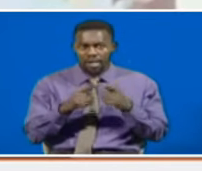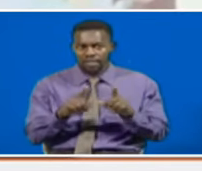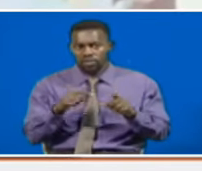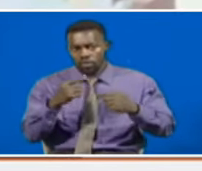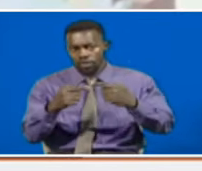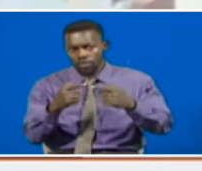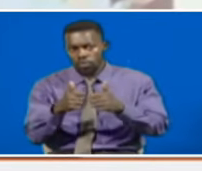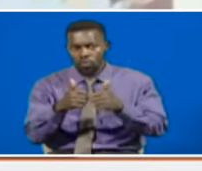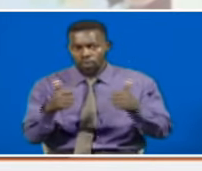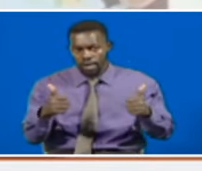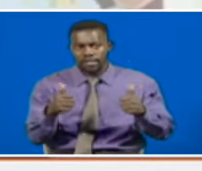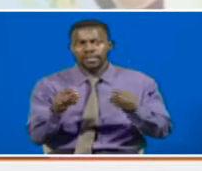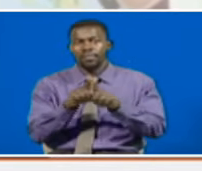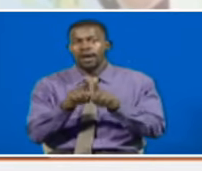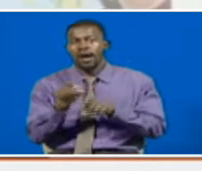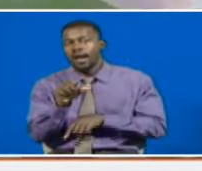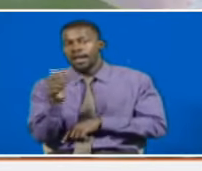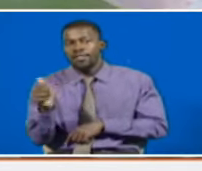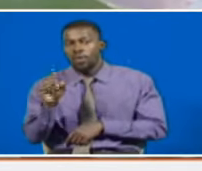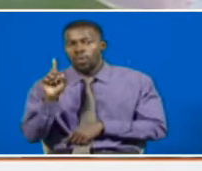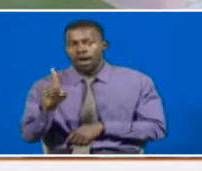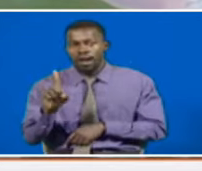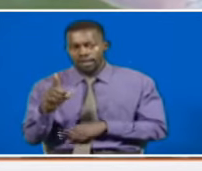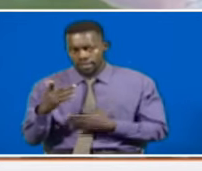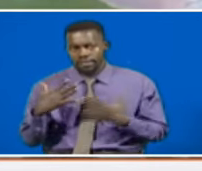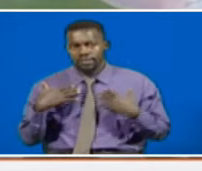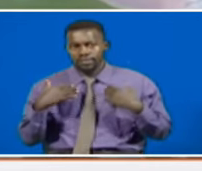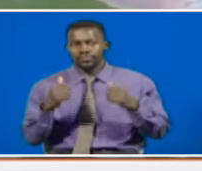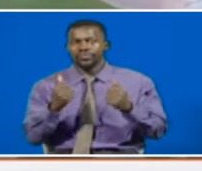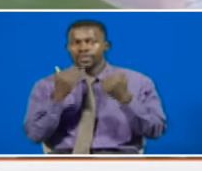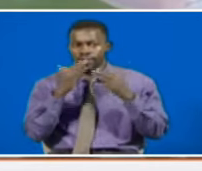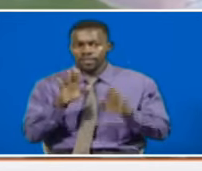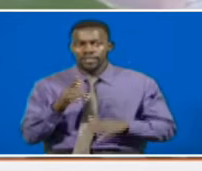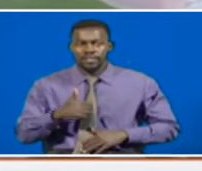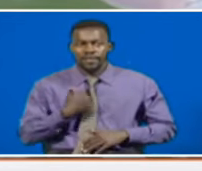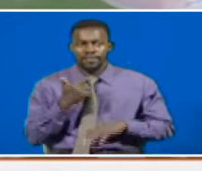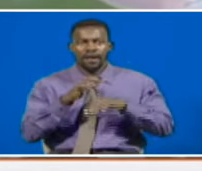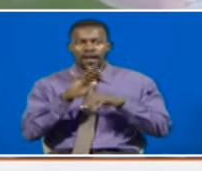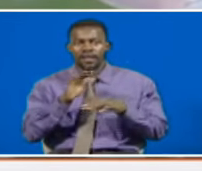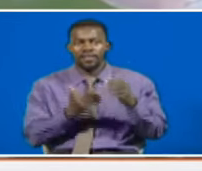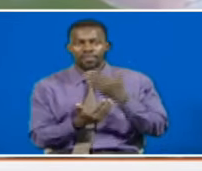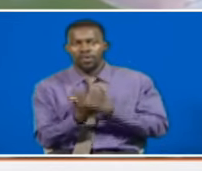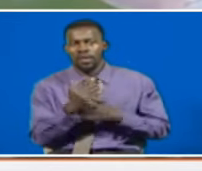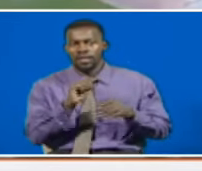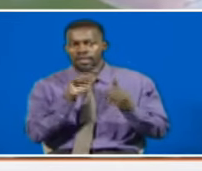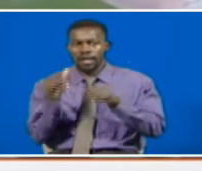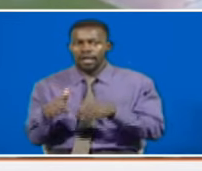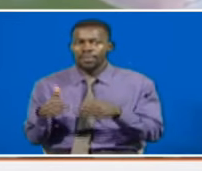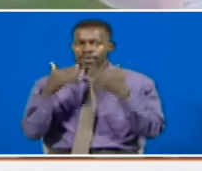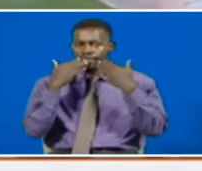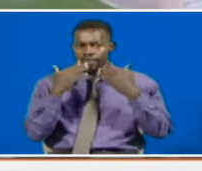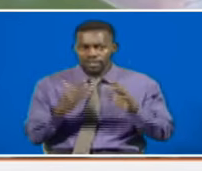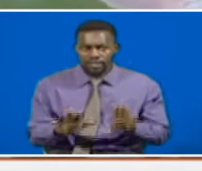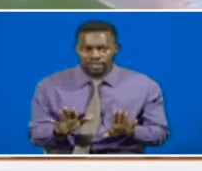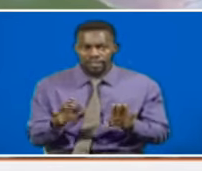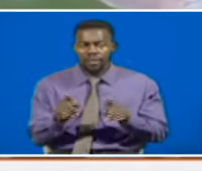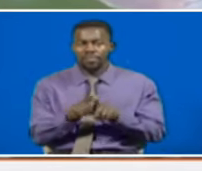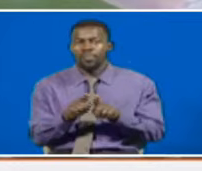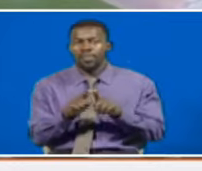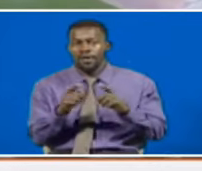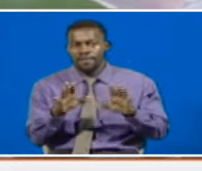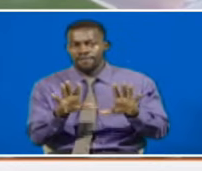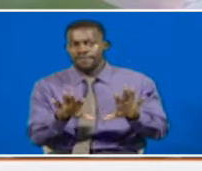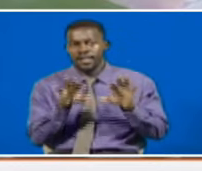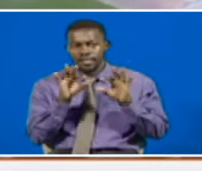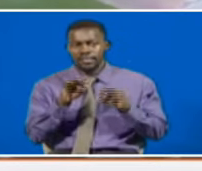one in an outpatient, also stable. Nimefika leo asubuhi na mapema, babake yuko njiani. Na tumempata akiwa hali